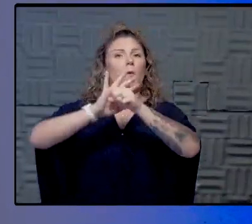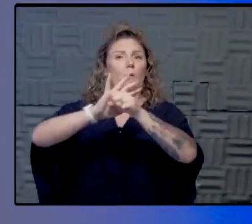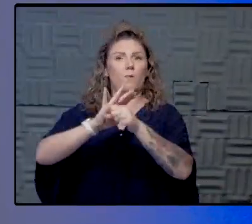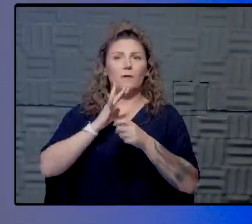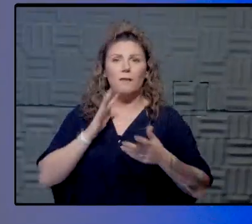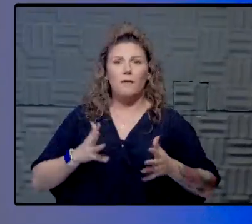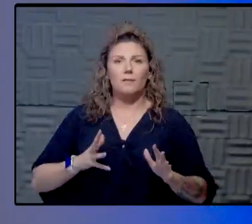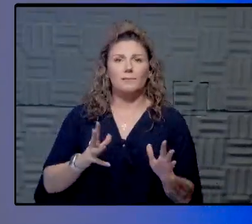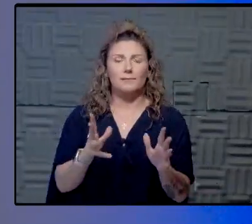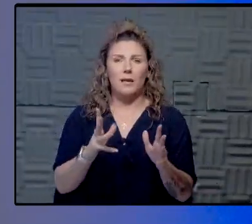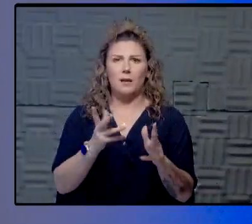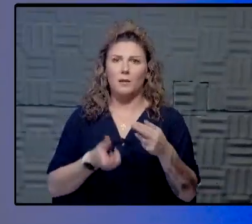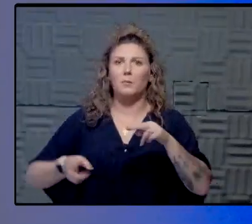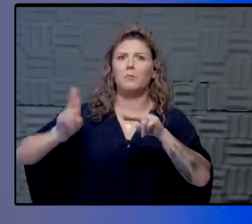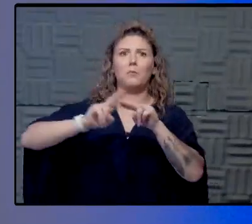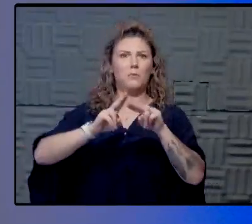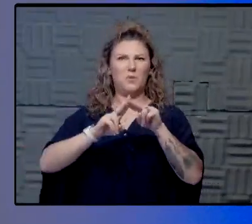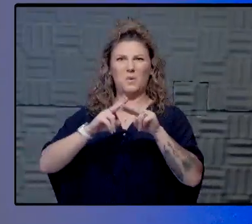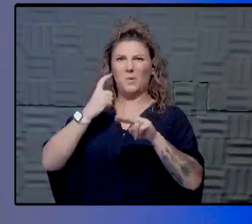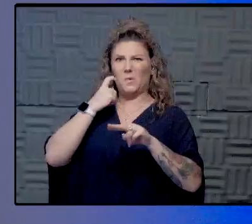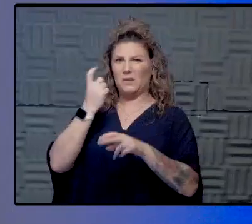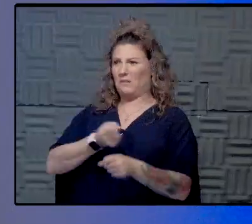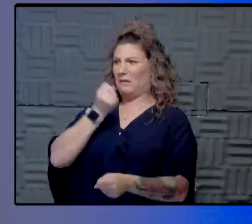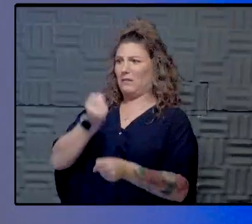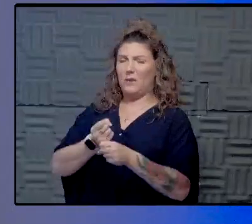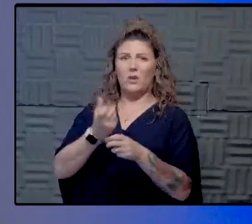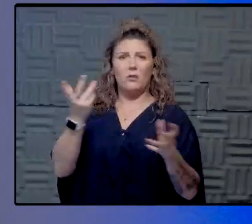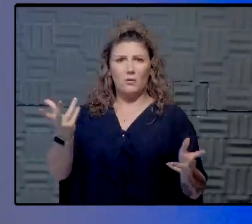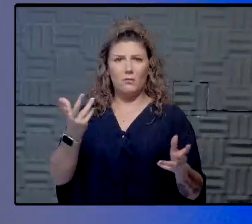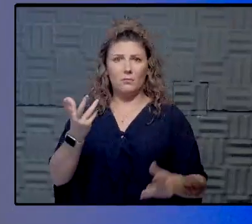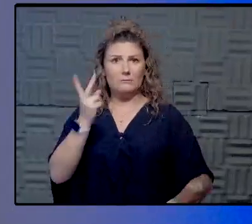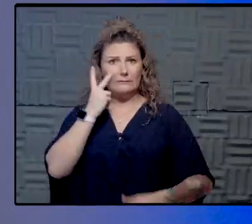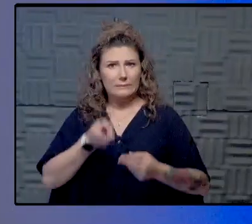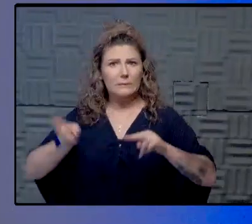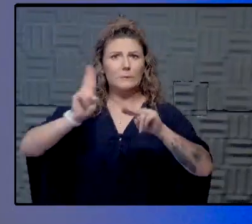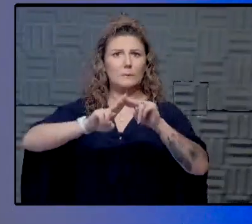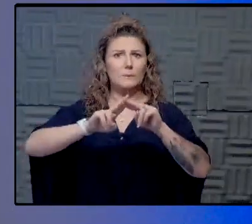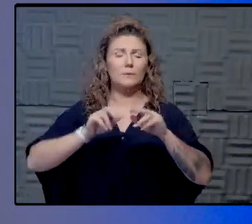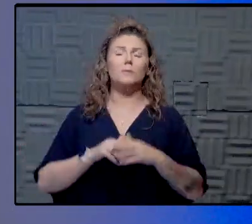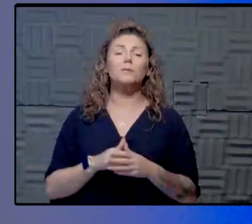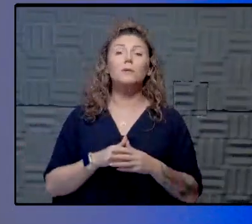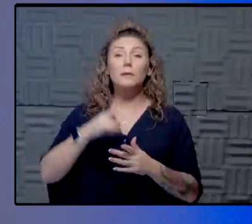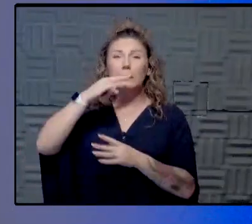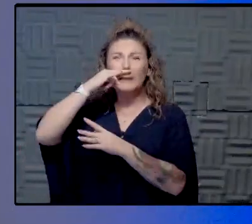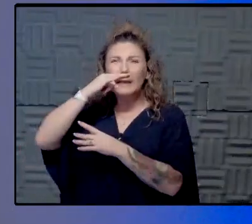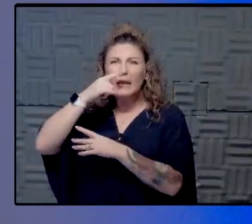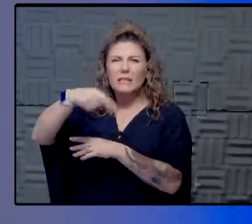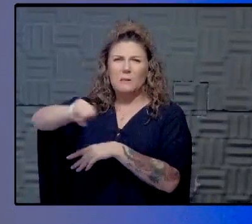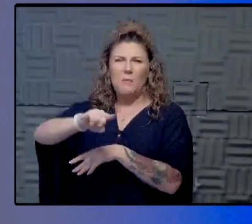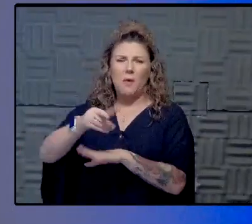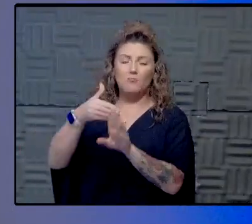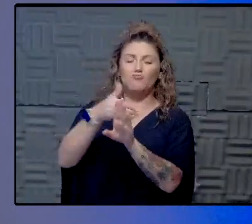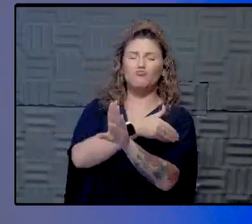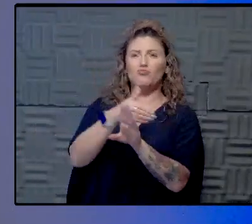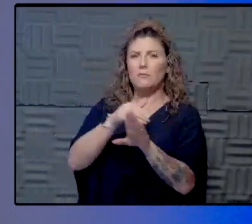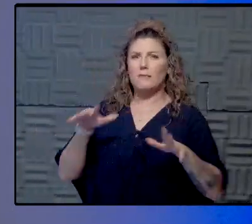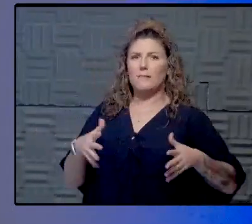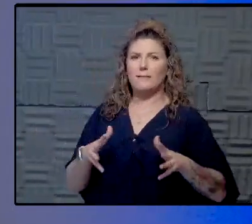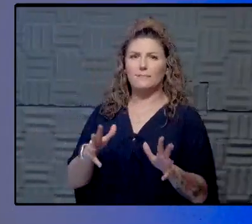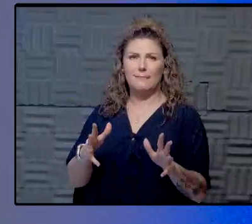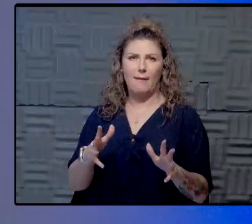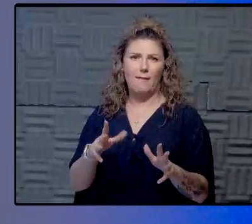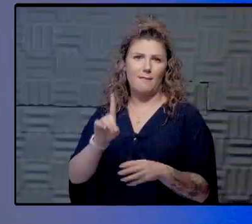over this past year. And for some of those kids, they had pre-existing anxiety disorders, mental